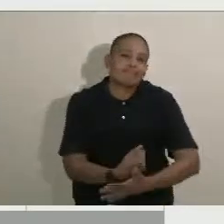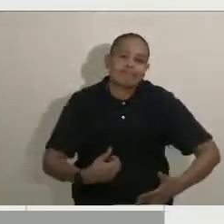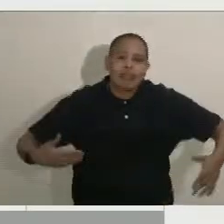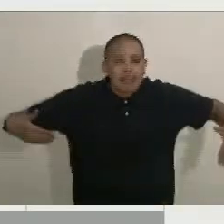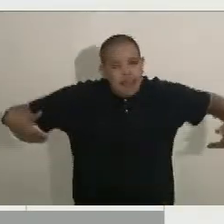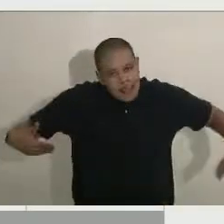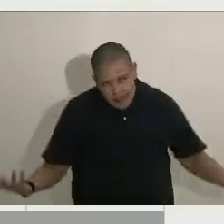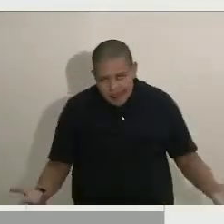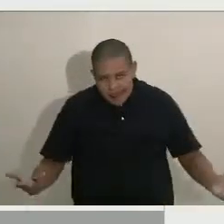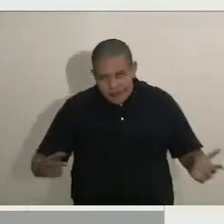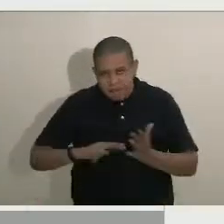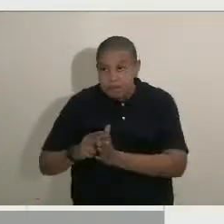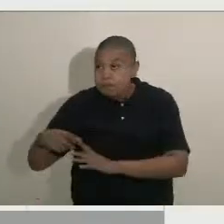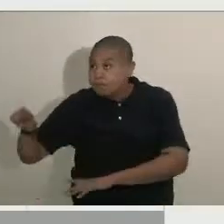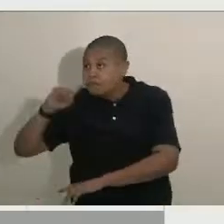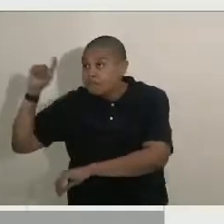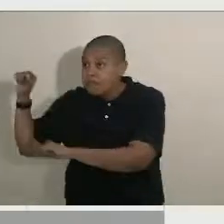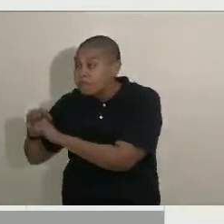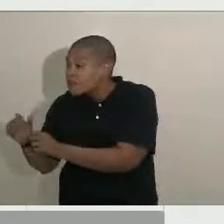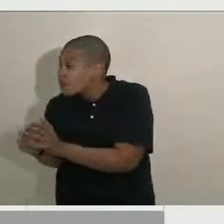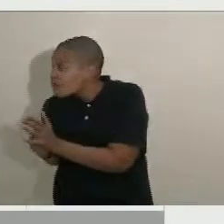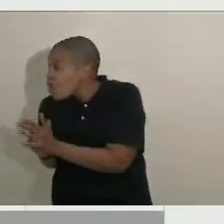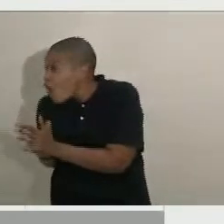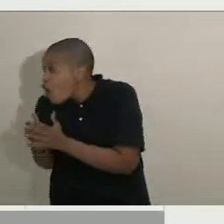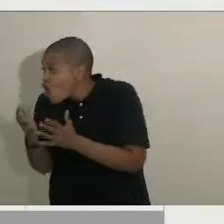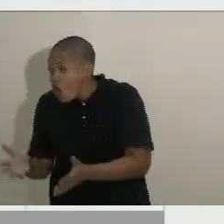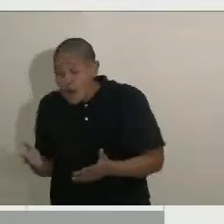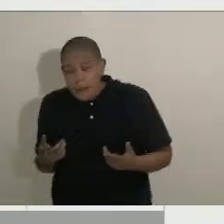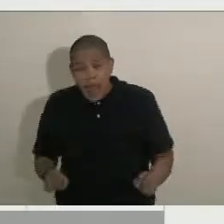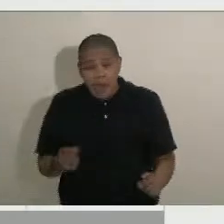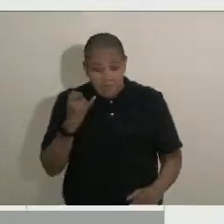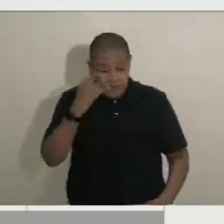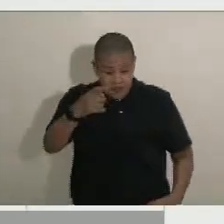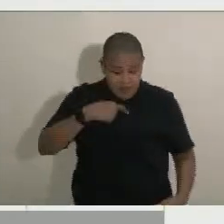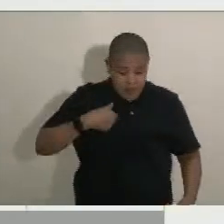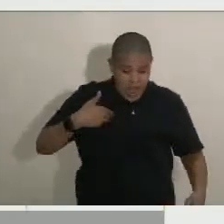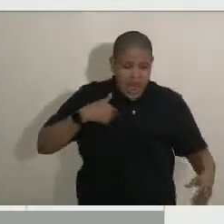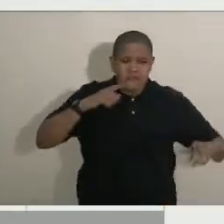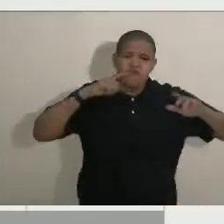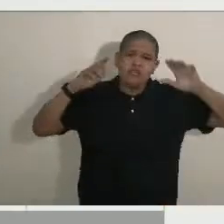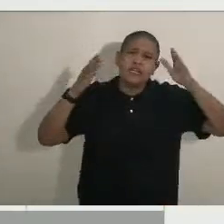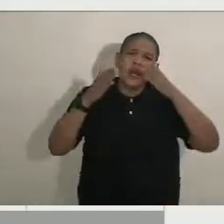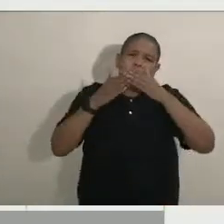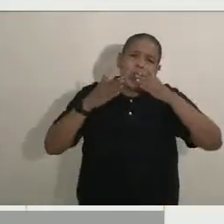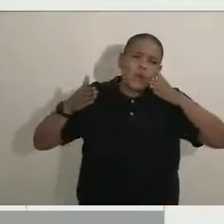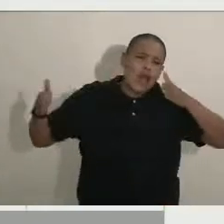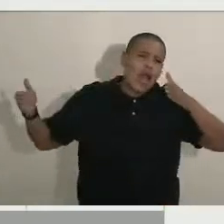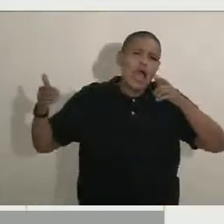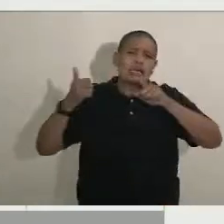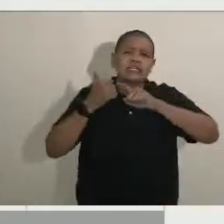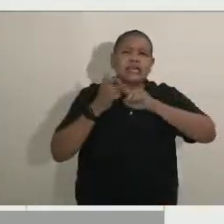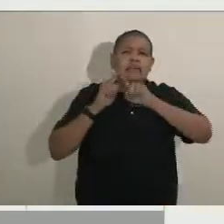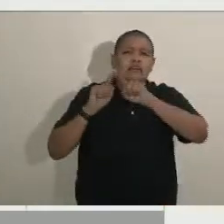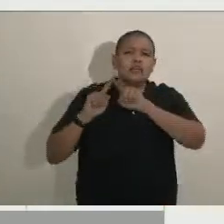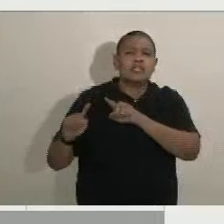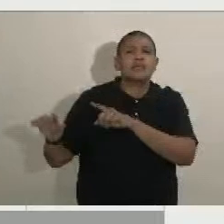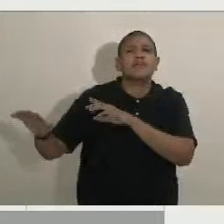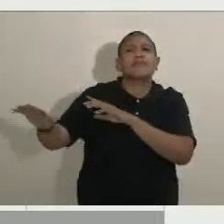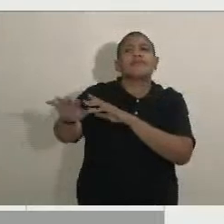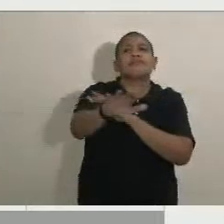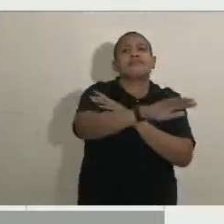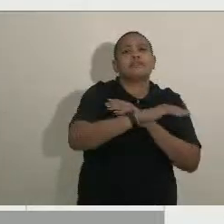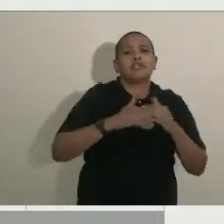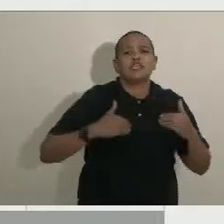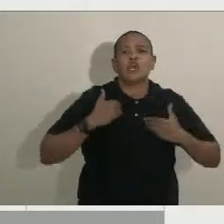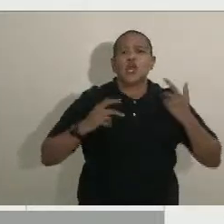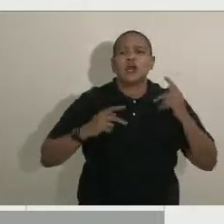And so they certainly are vulnerable. And if we have such a wide cross-section of young persons